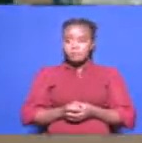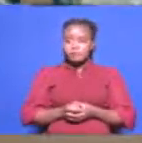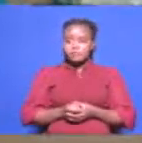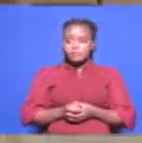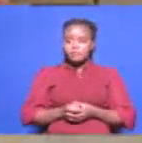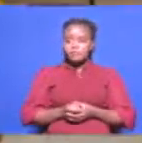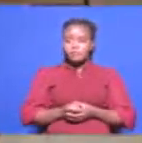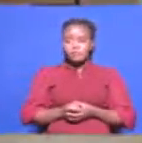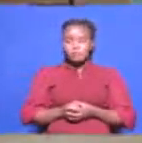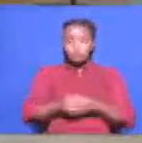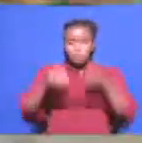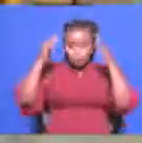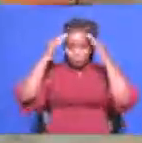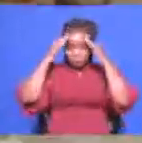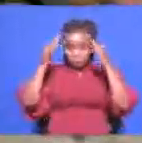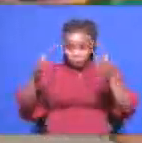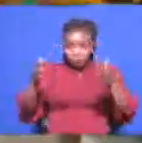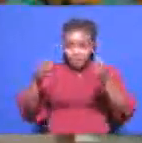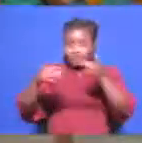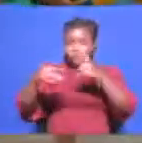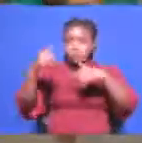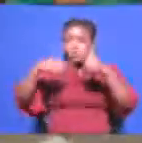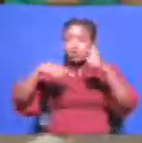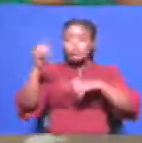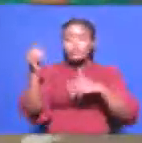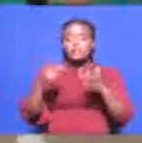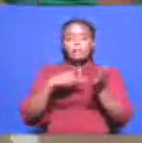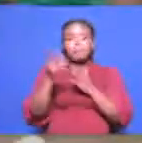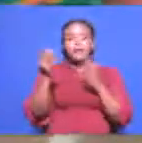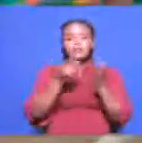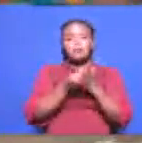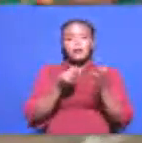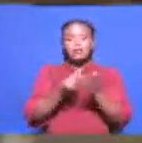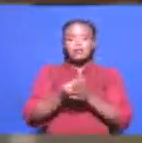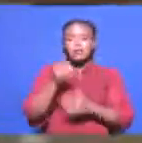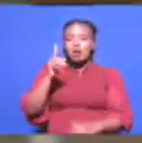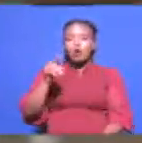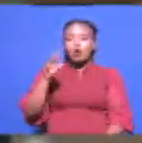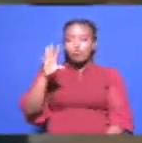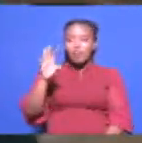their focus is to win the prize money of 150,000 shillings.